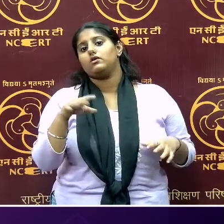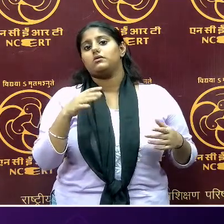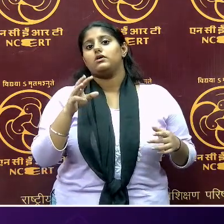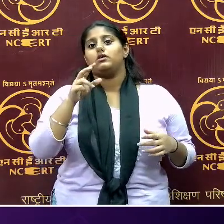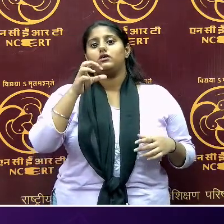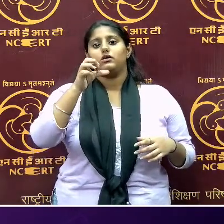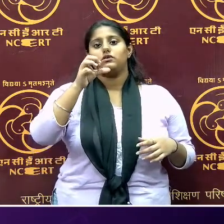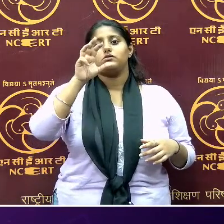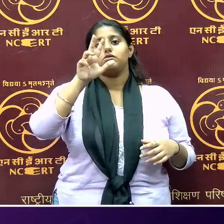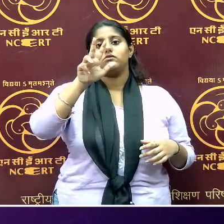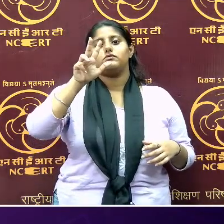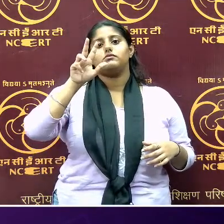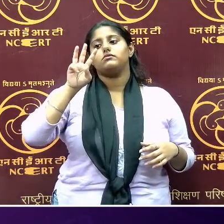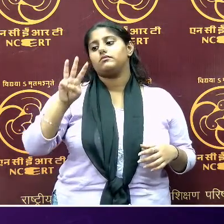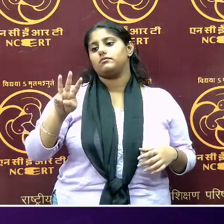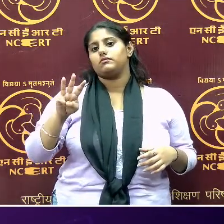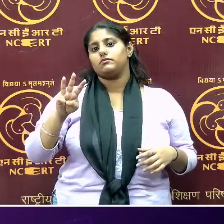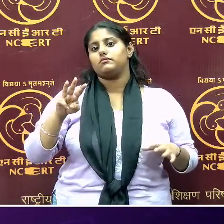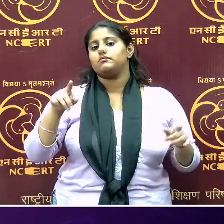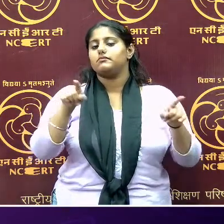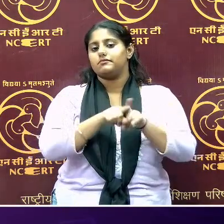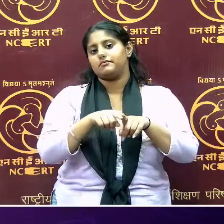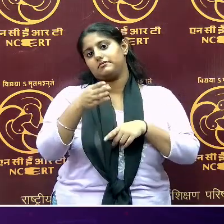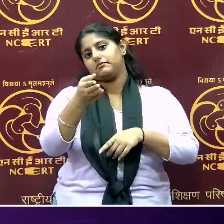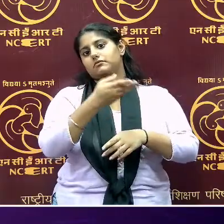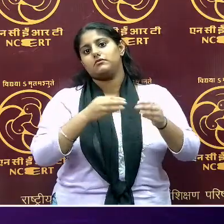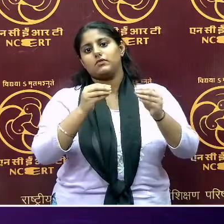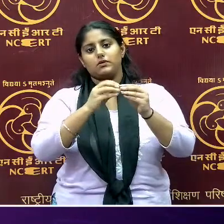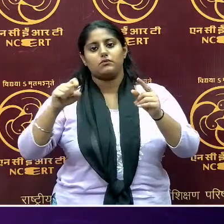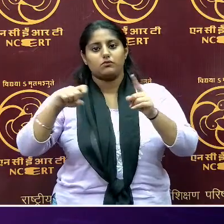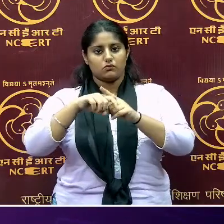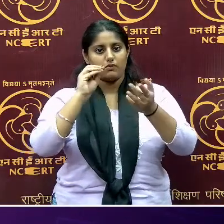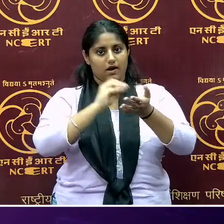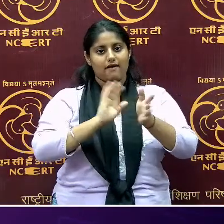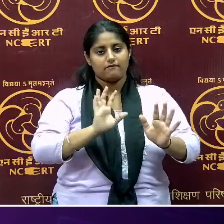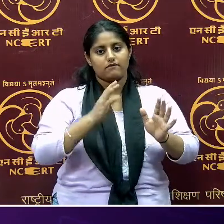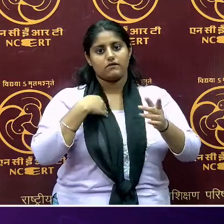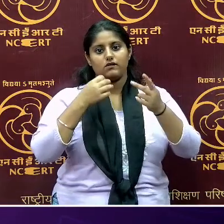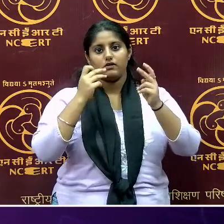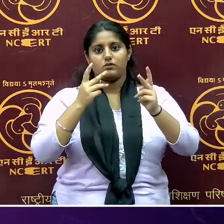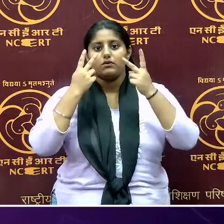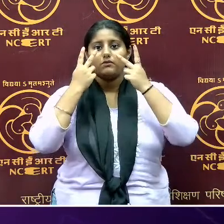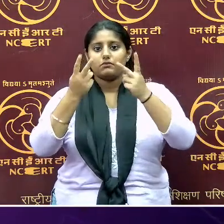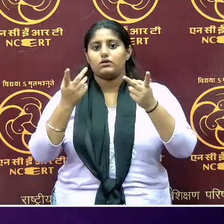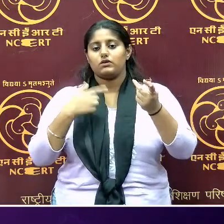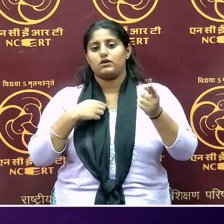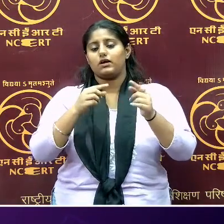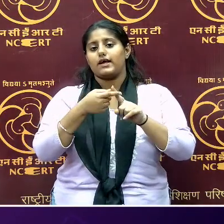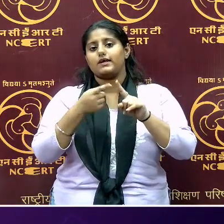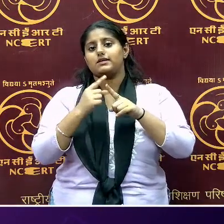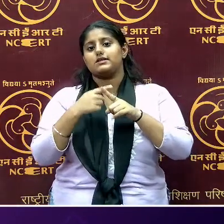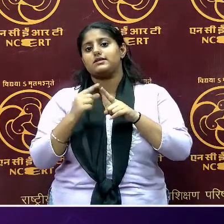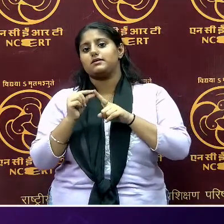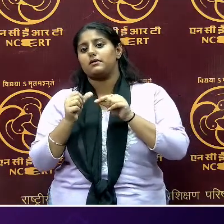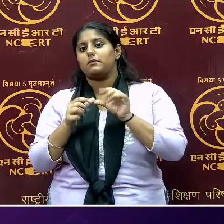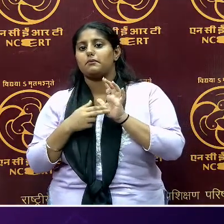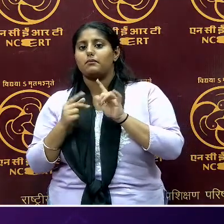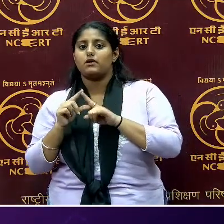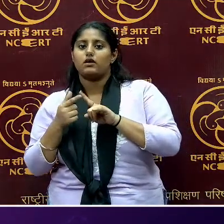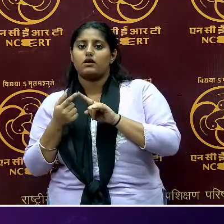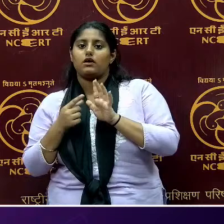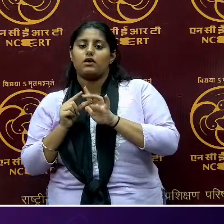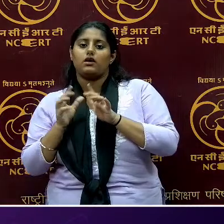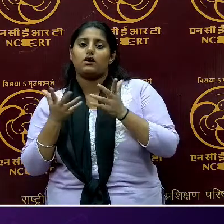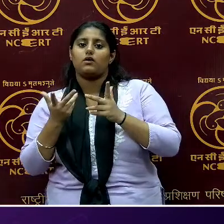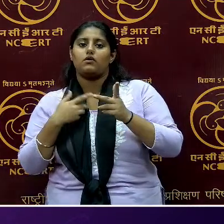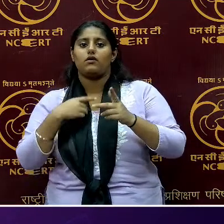94,983. Likewise, you can try out these questions from your book and see, look at this expanded form. 783 can be written